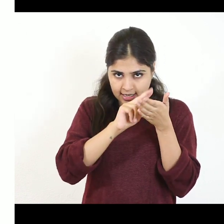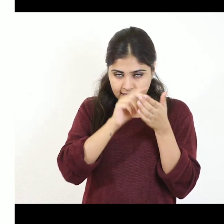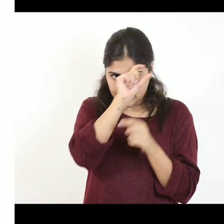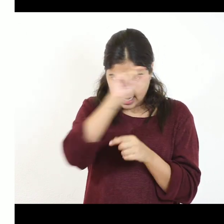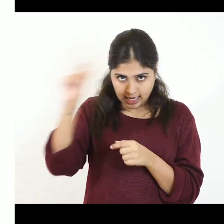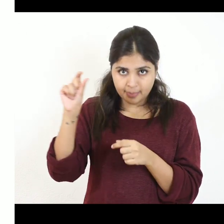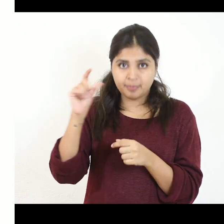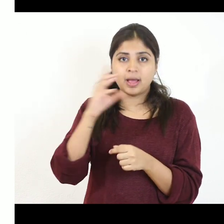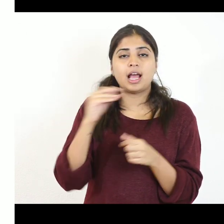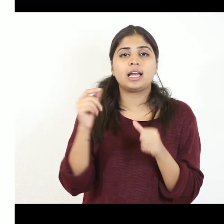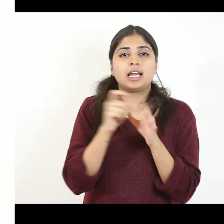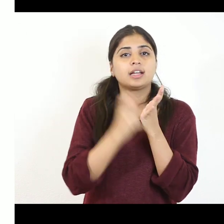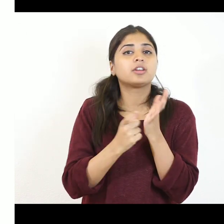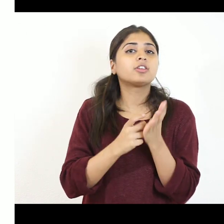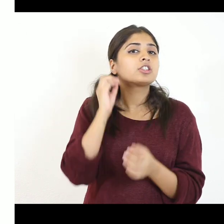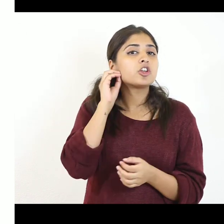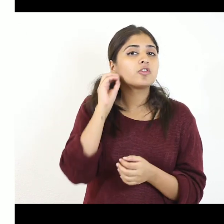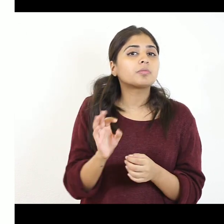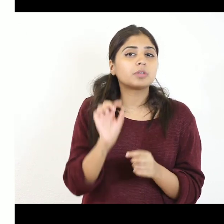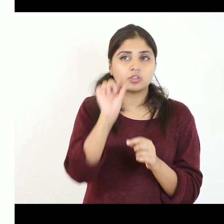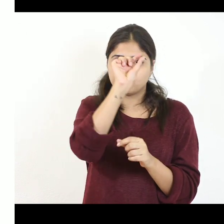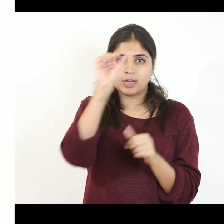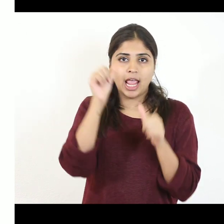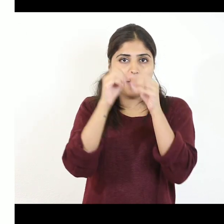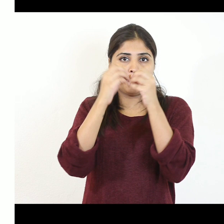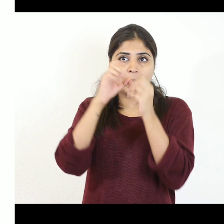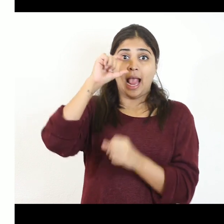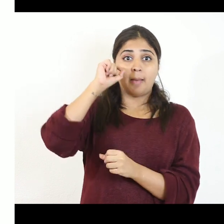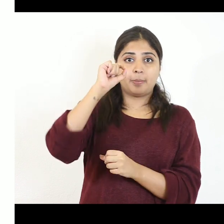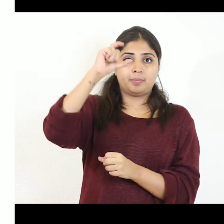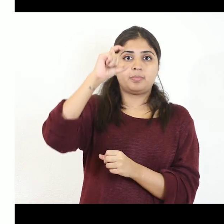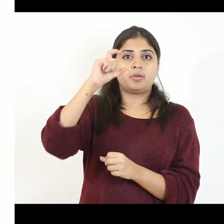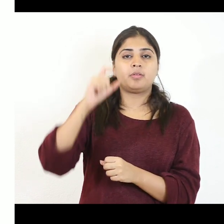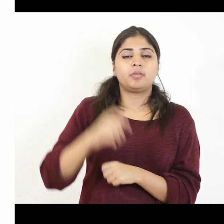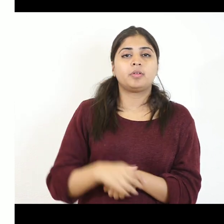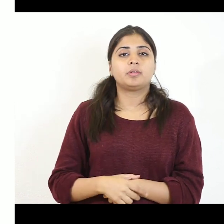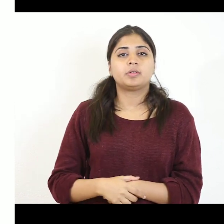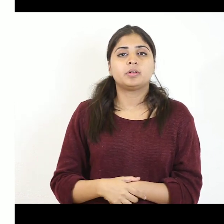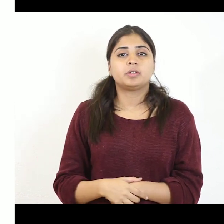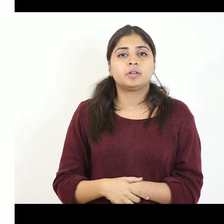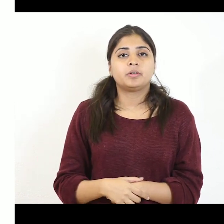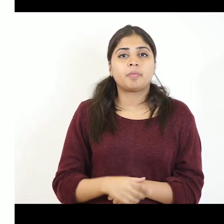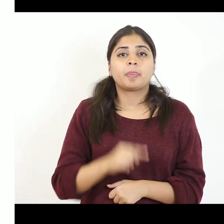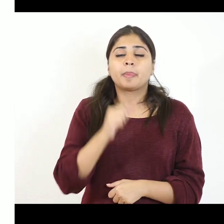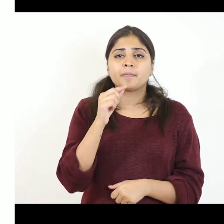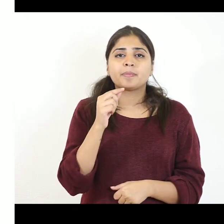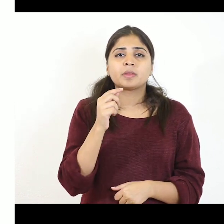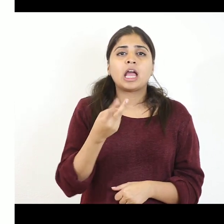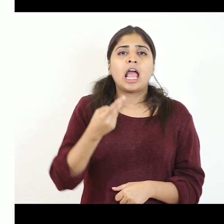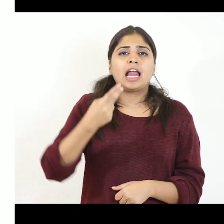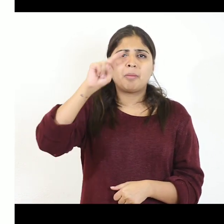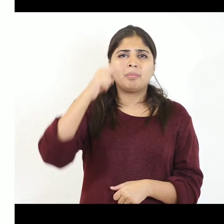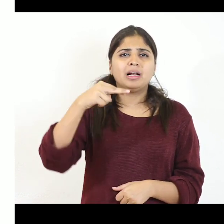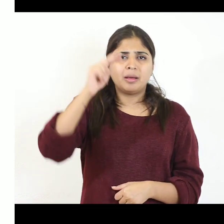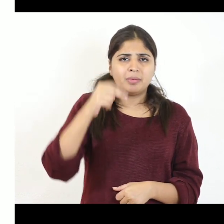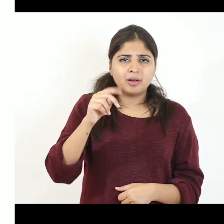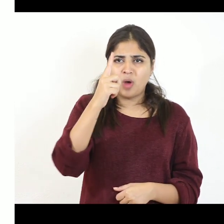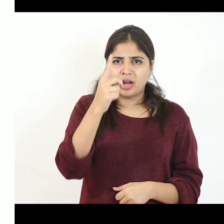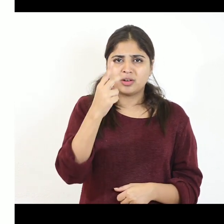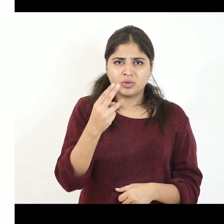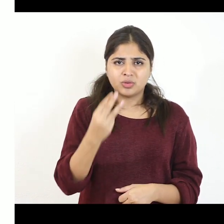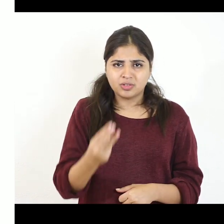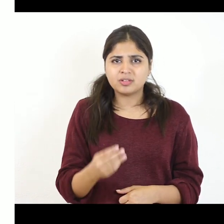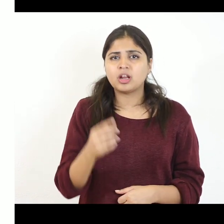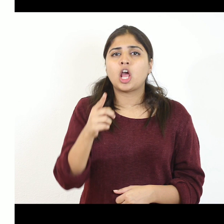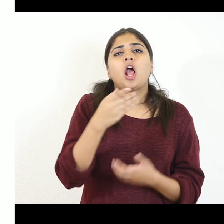Avoid double space like 1234 street space APT 4 apartment